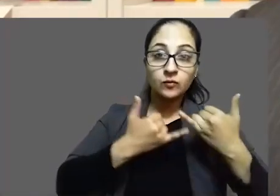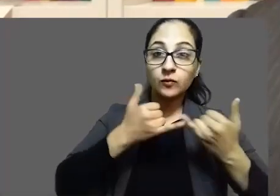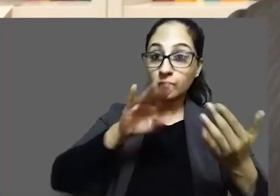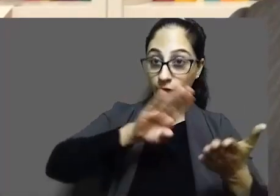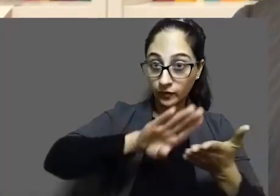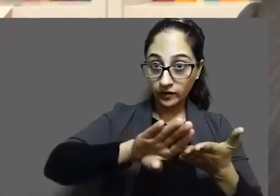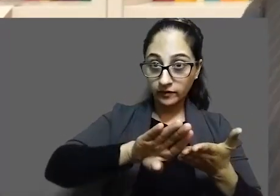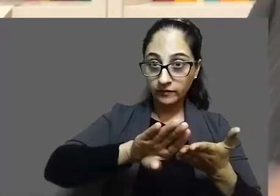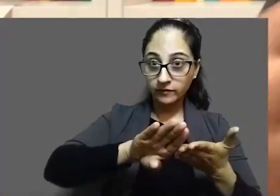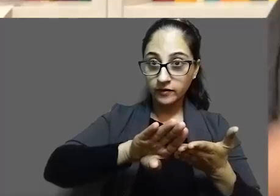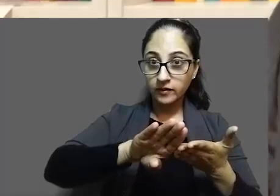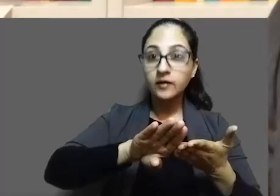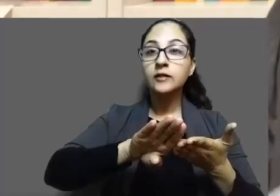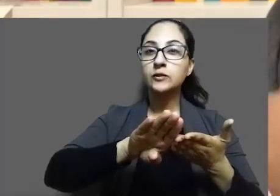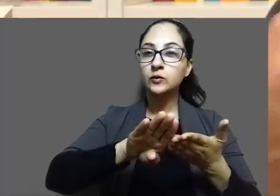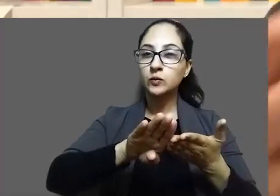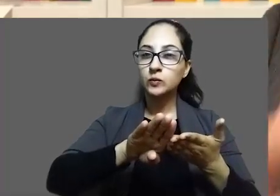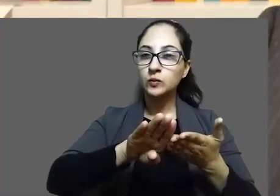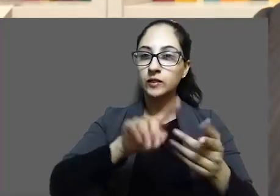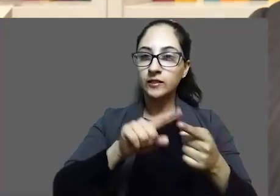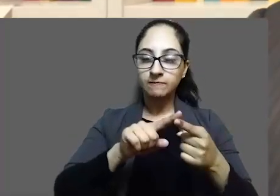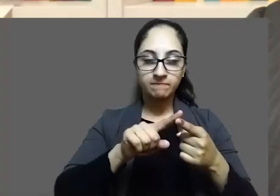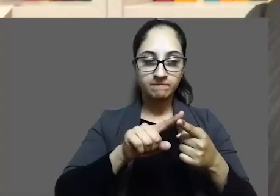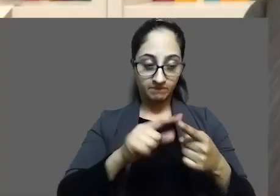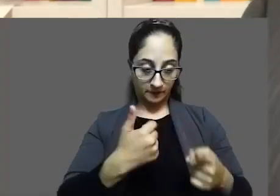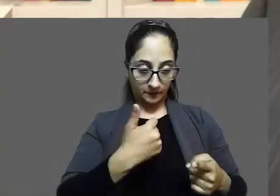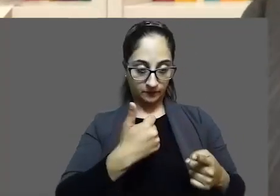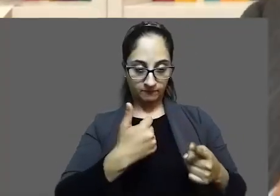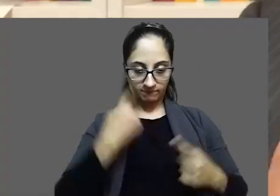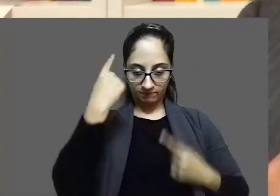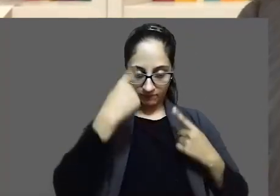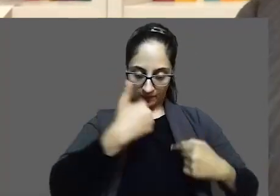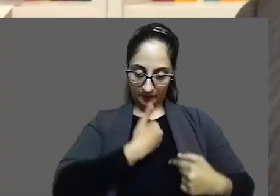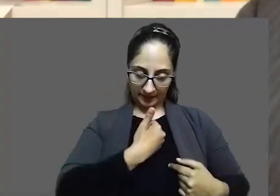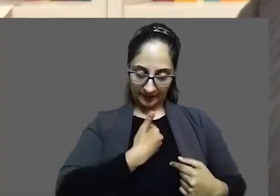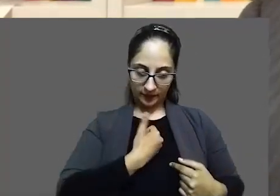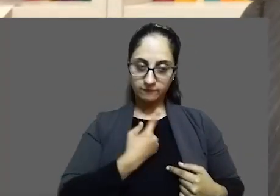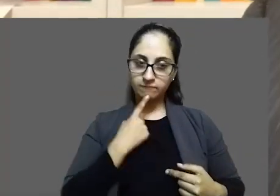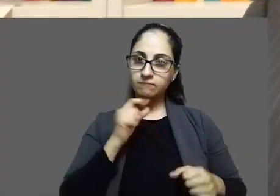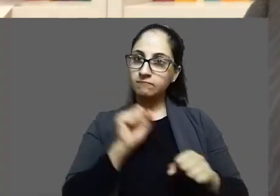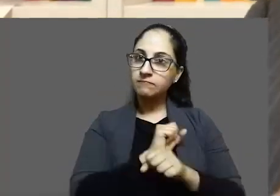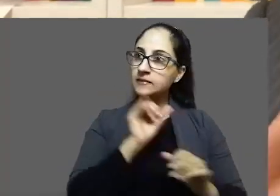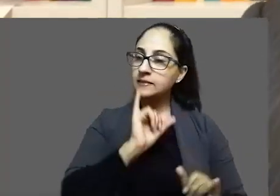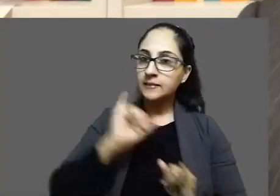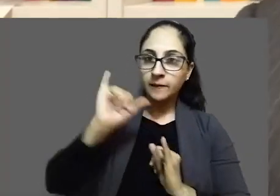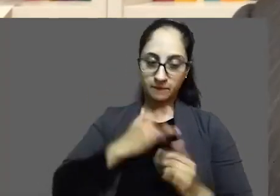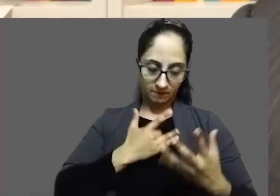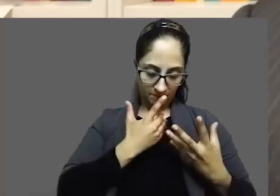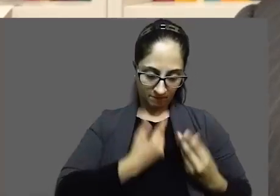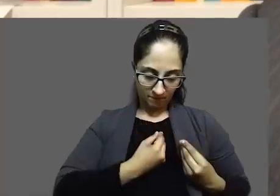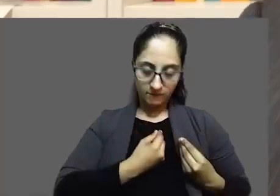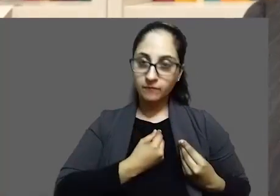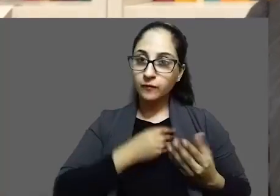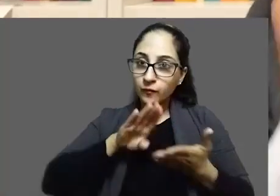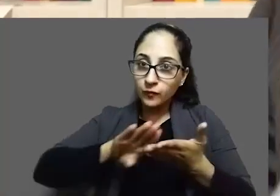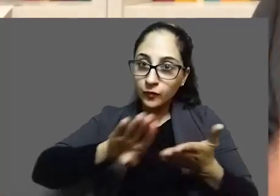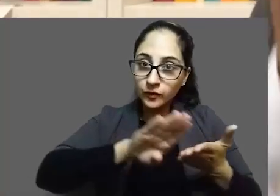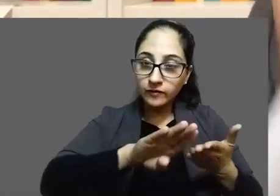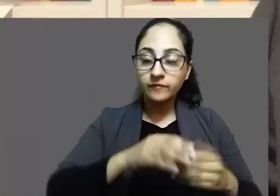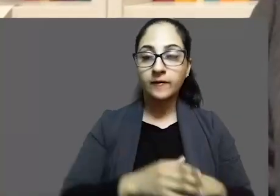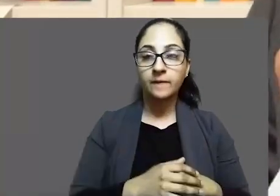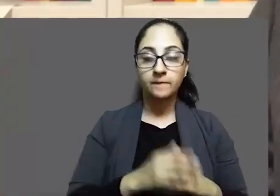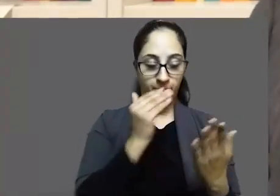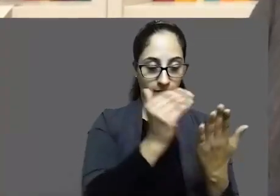merciful in the world? And then Imam Ali continues going on. He says, make room for those who have no access to you, because they're the ones